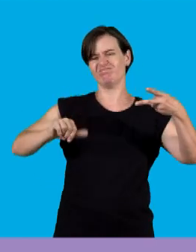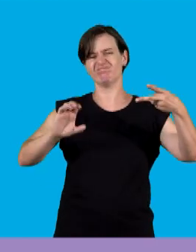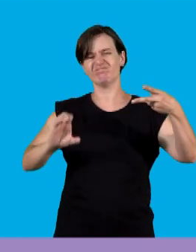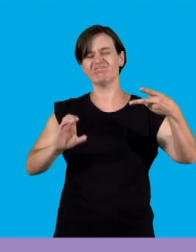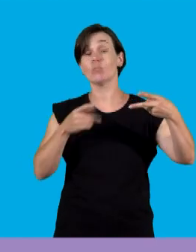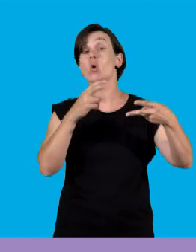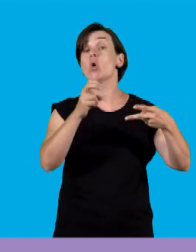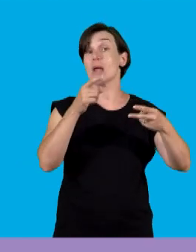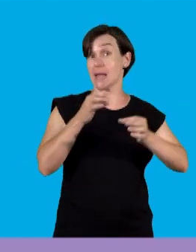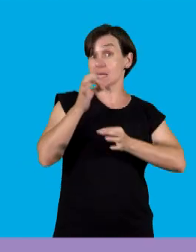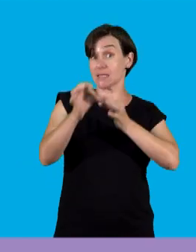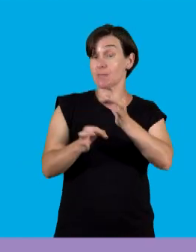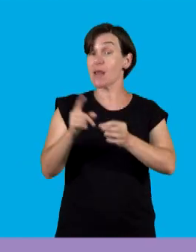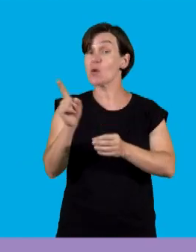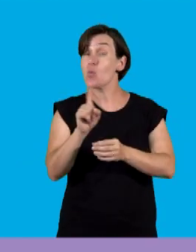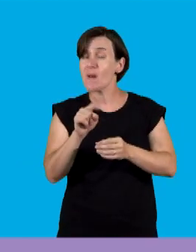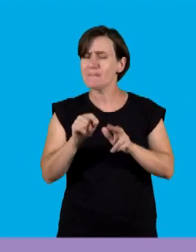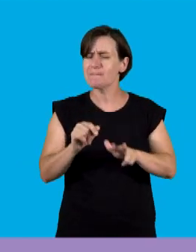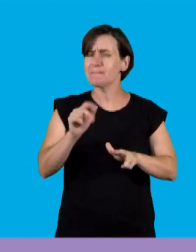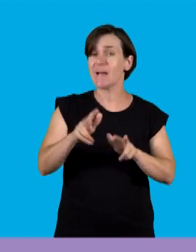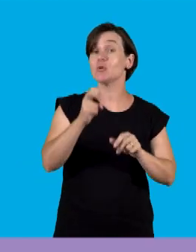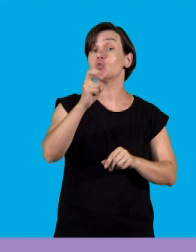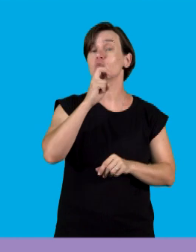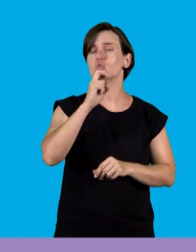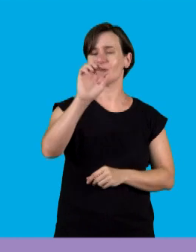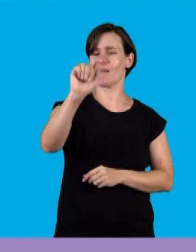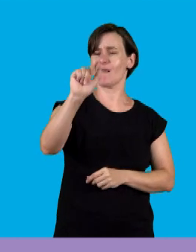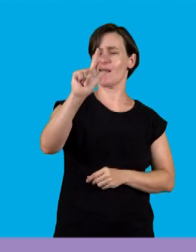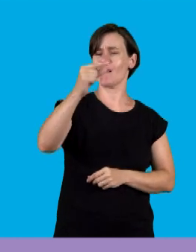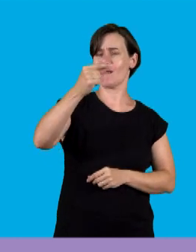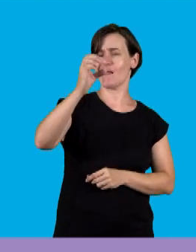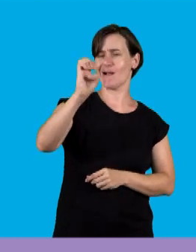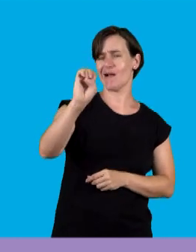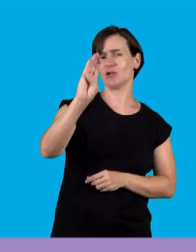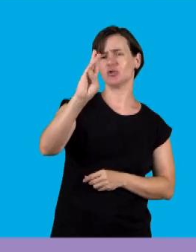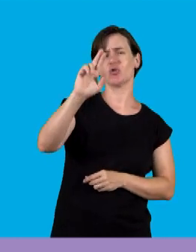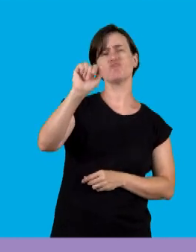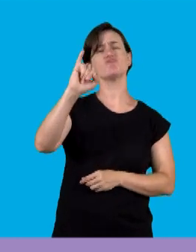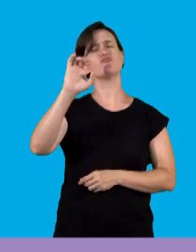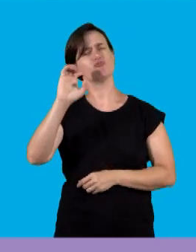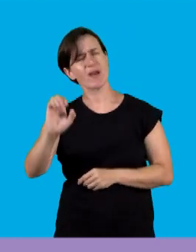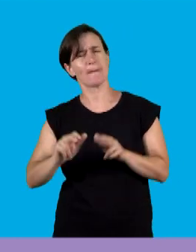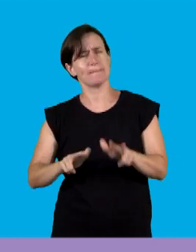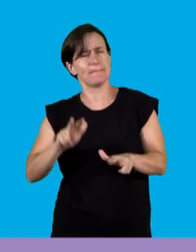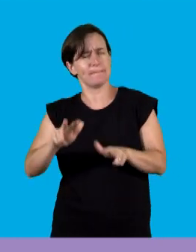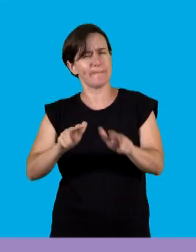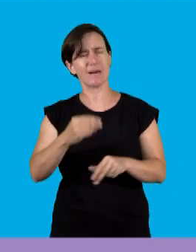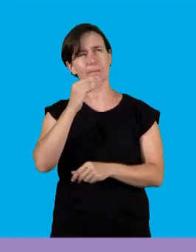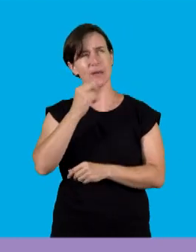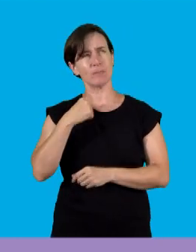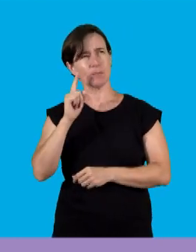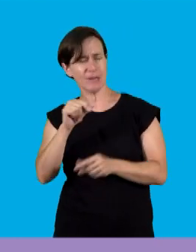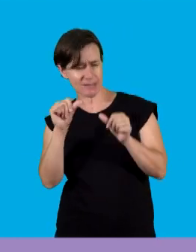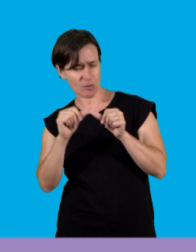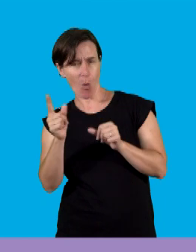pattern using an algebraic representation. Now if we remember, that is us now finding that rule. And we know